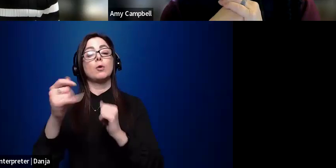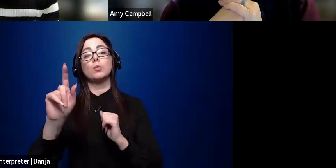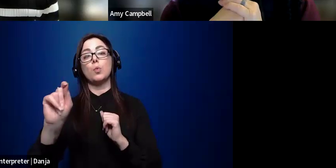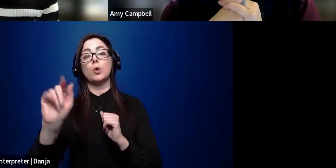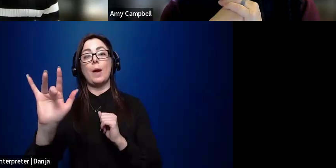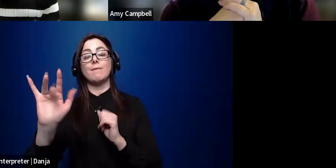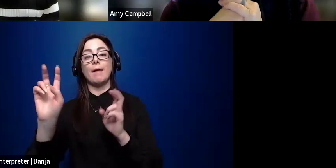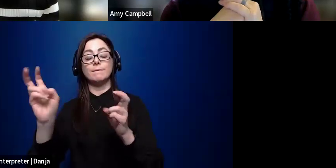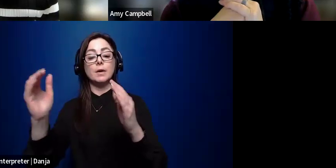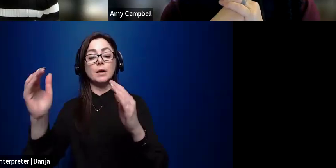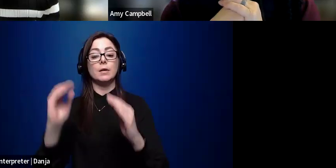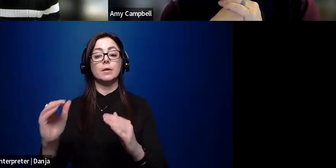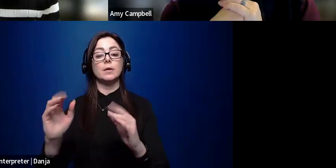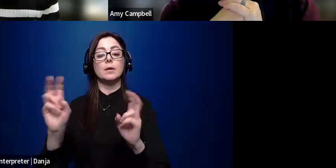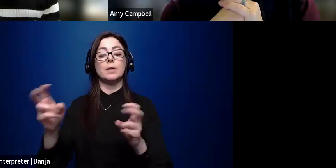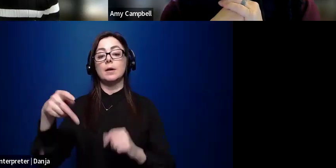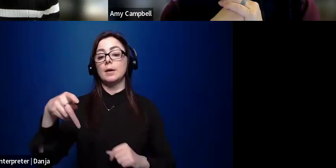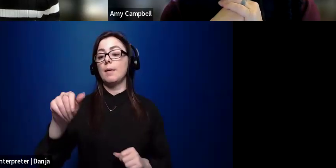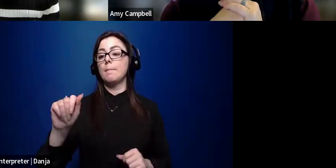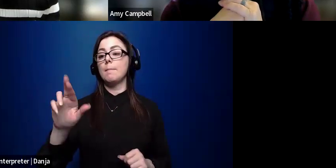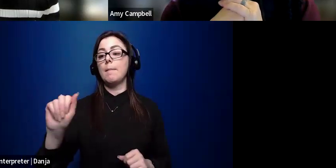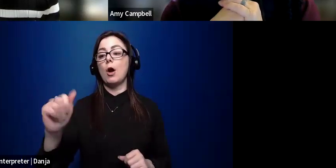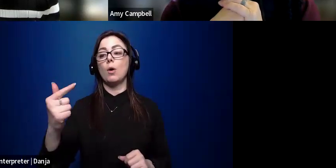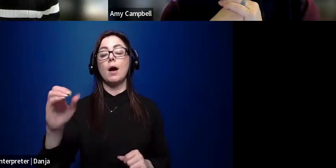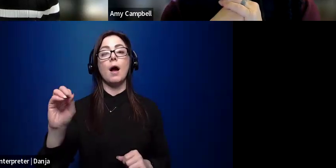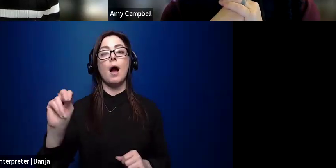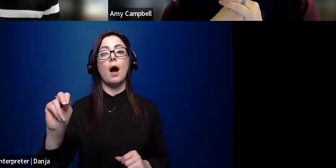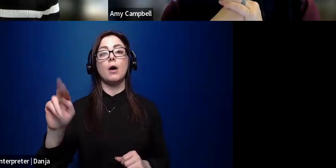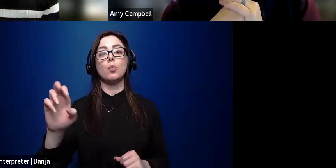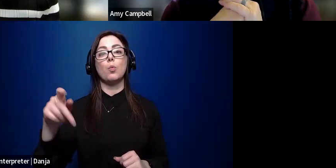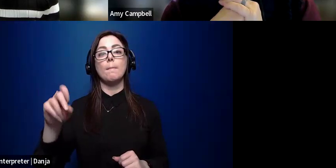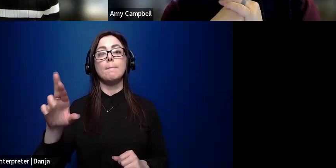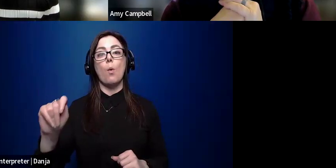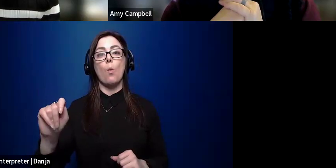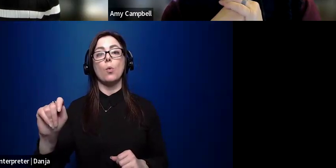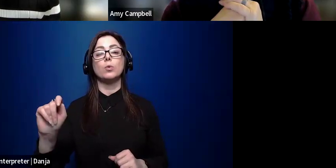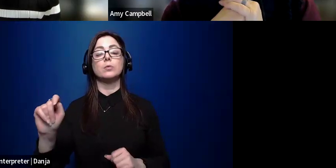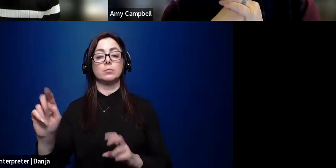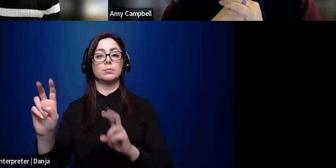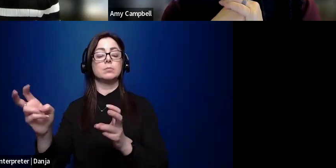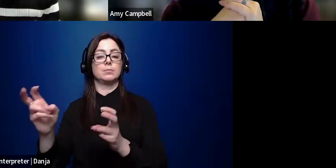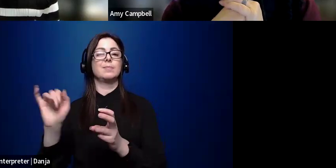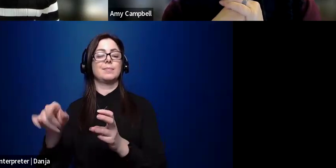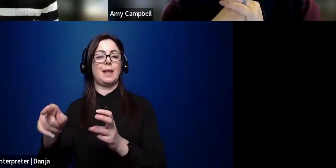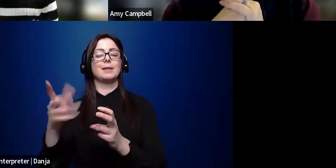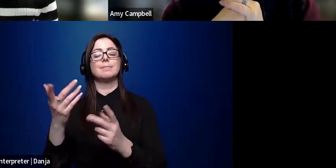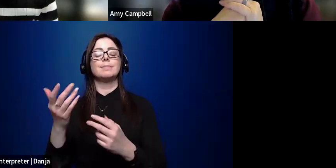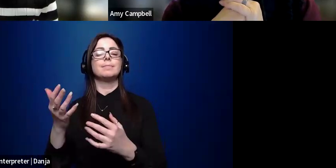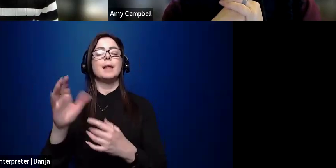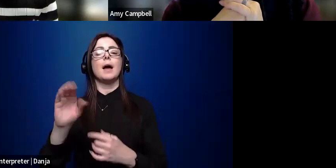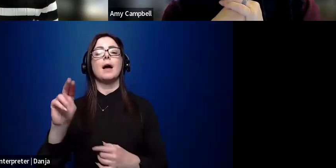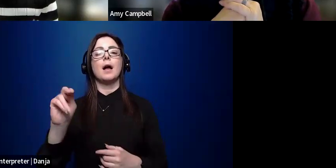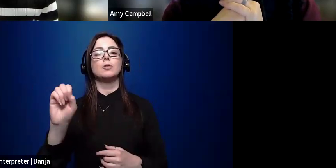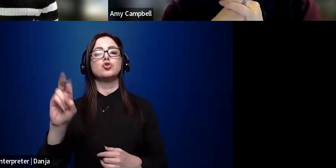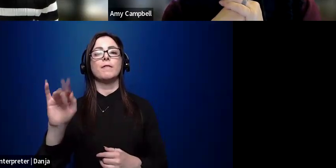Paragon report is another kind of conservative think tank that has come up with some of these ideas. And we know right